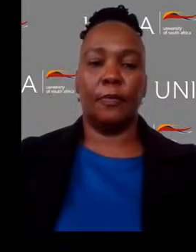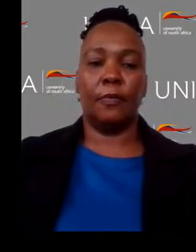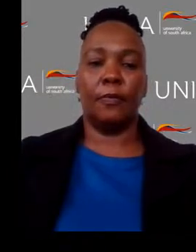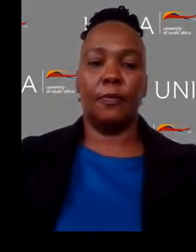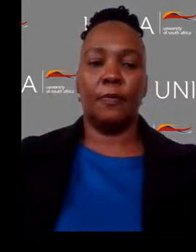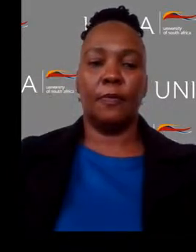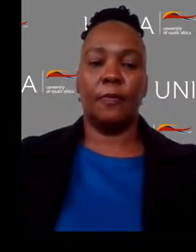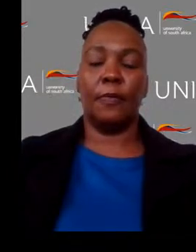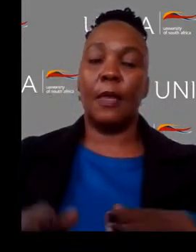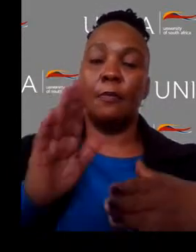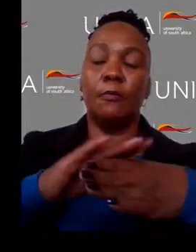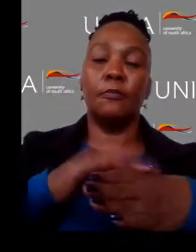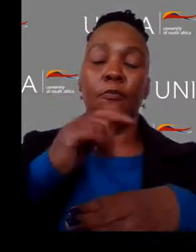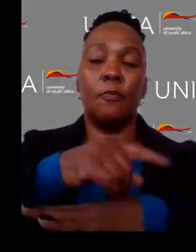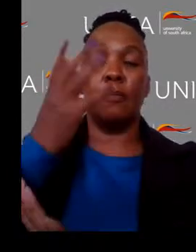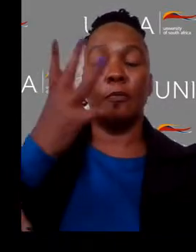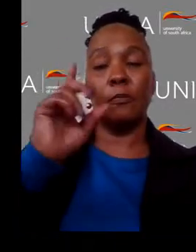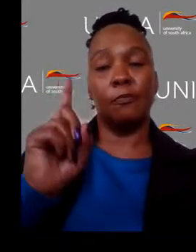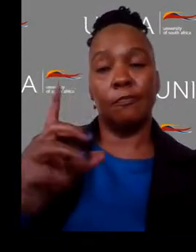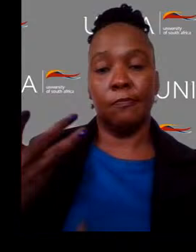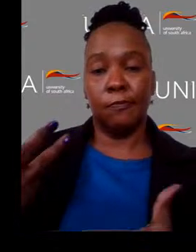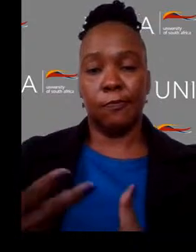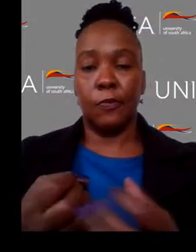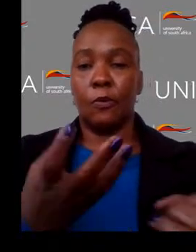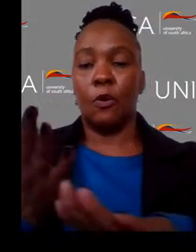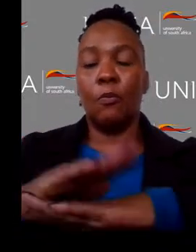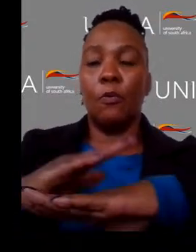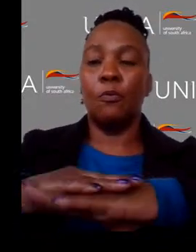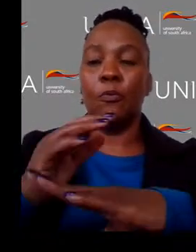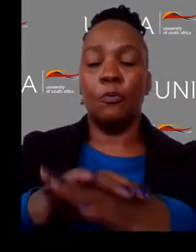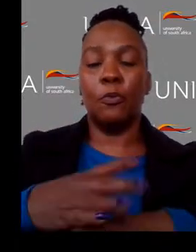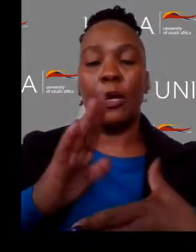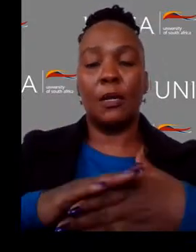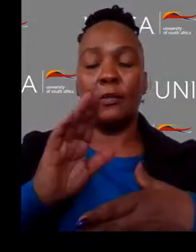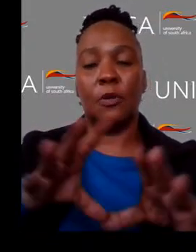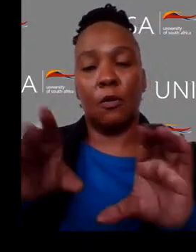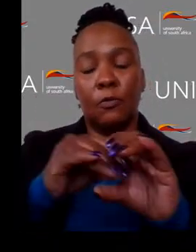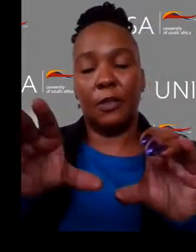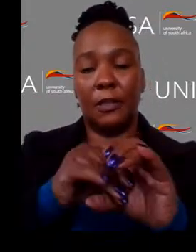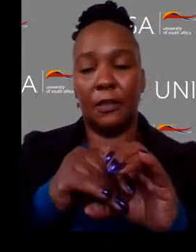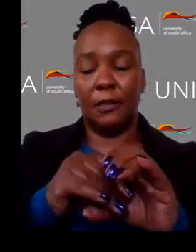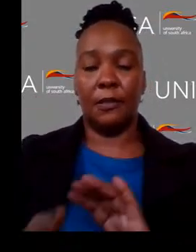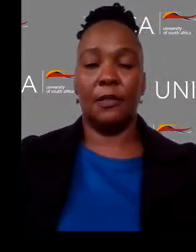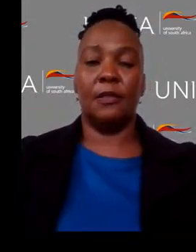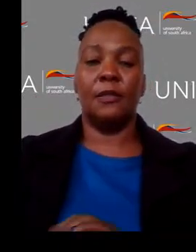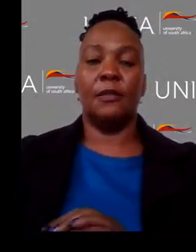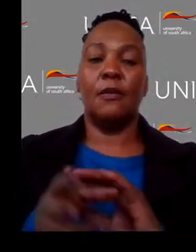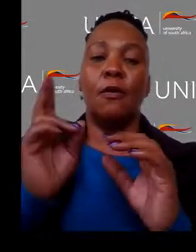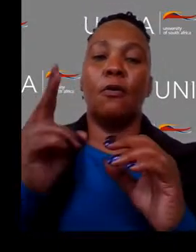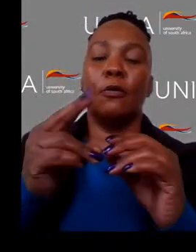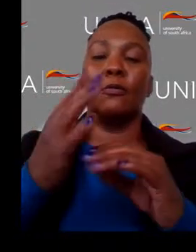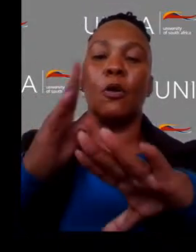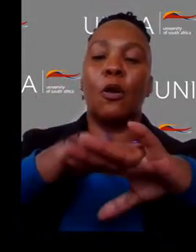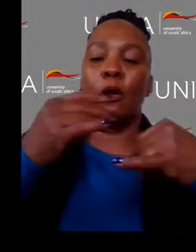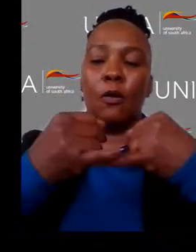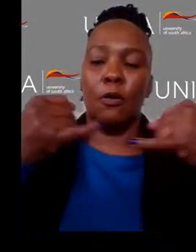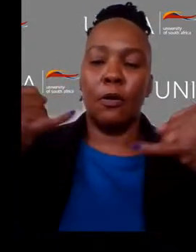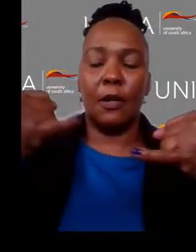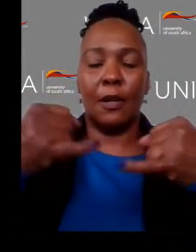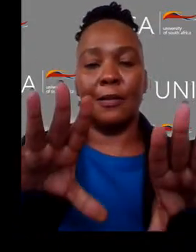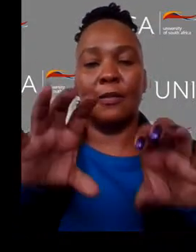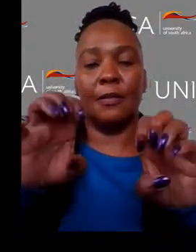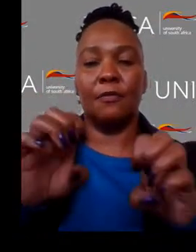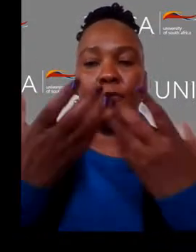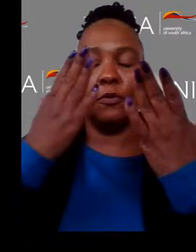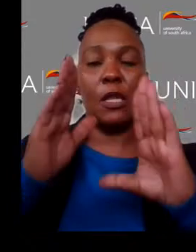The purpose of my presentation today is to give you more information on reasonable accommodation and also the online examination for students with